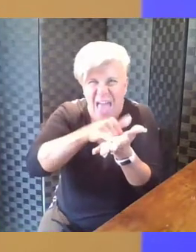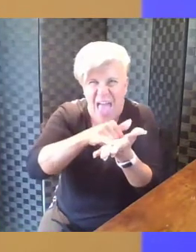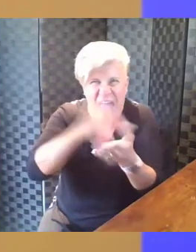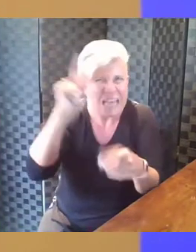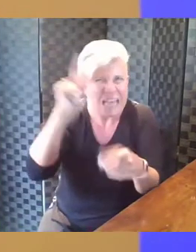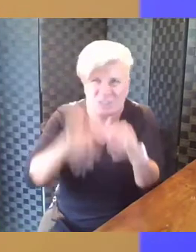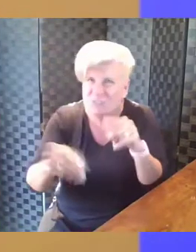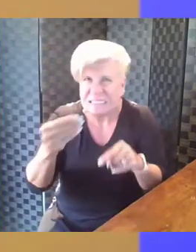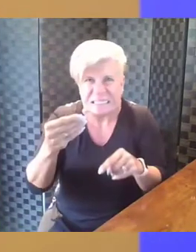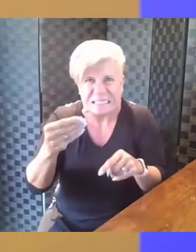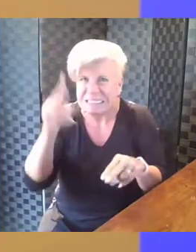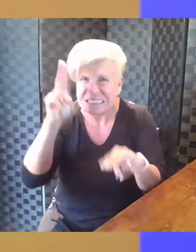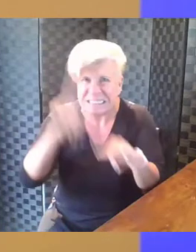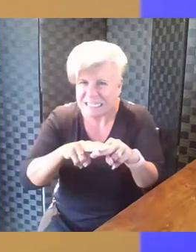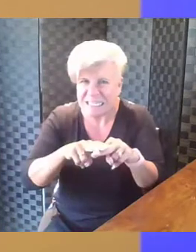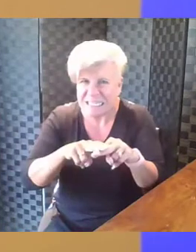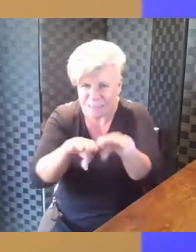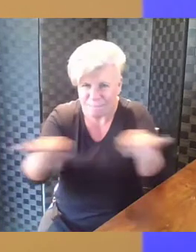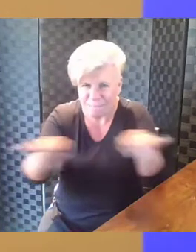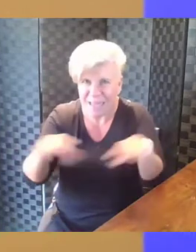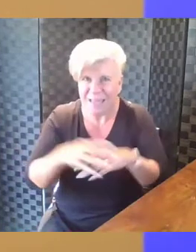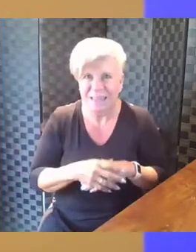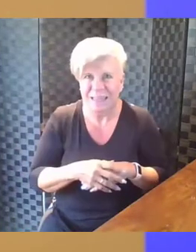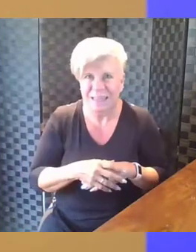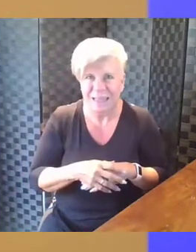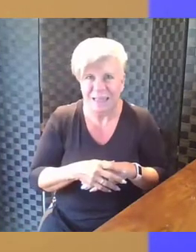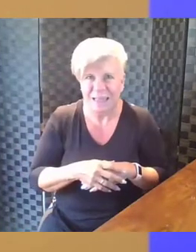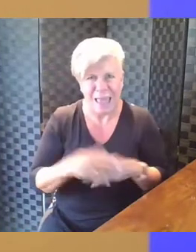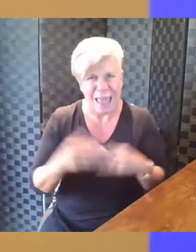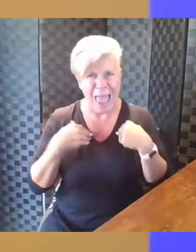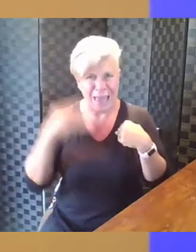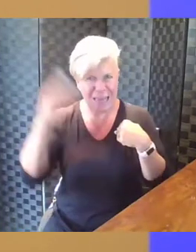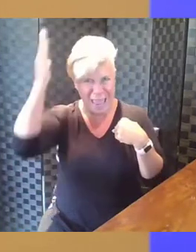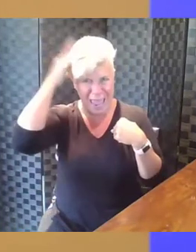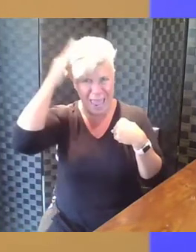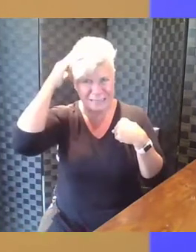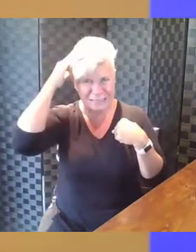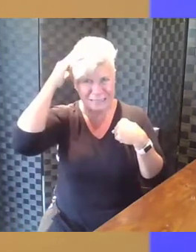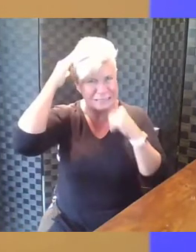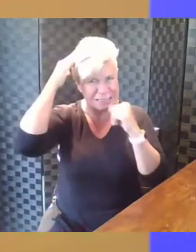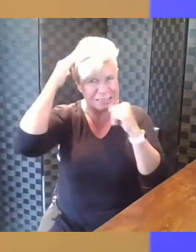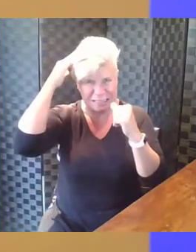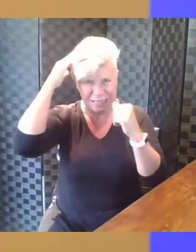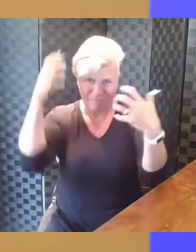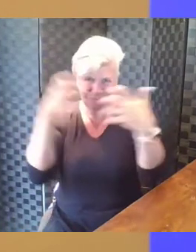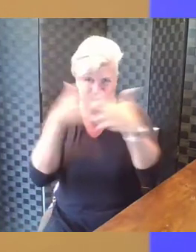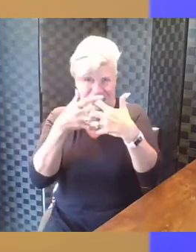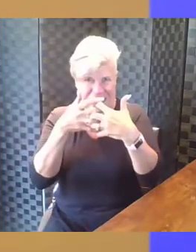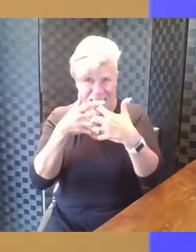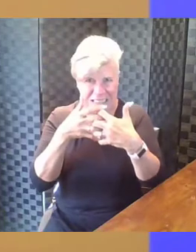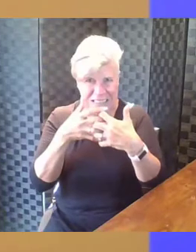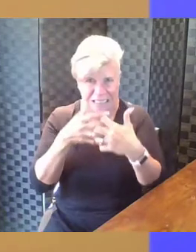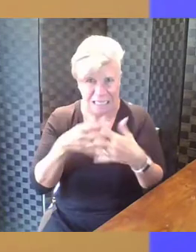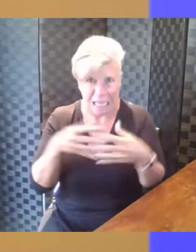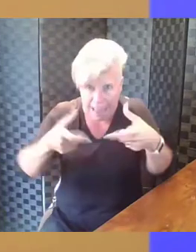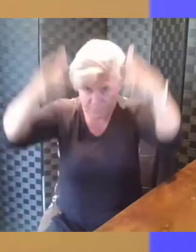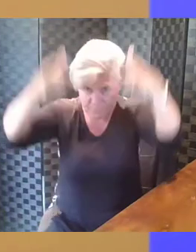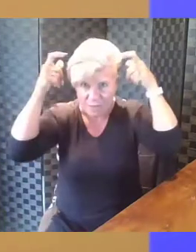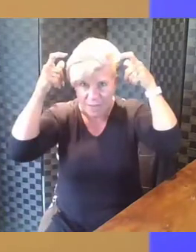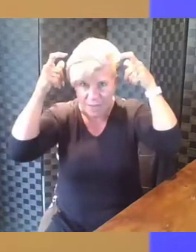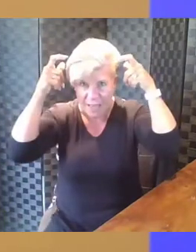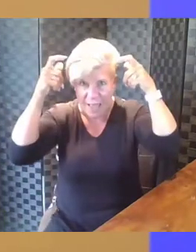could not even sit on his mat. He had a hat that did not fit. He put it